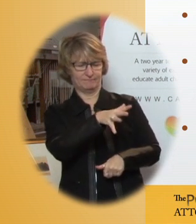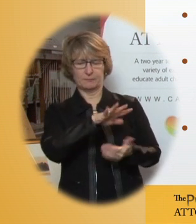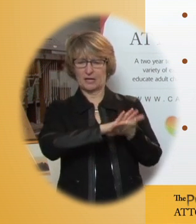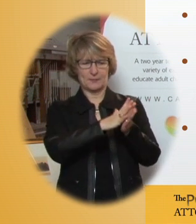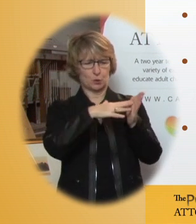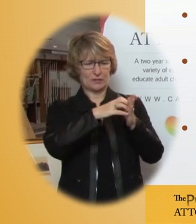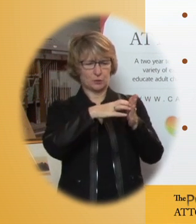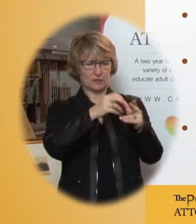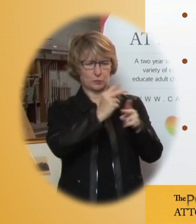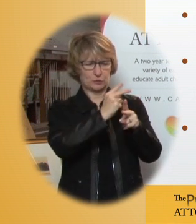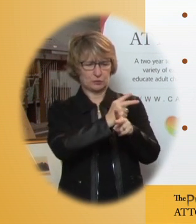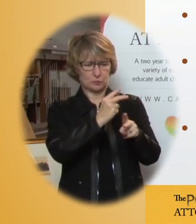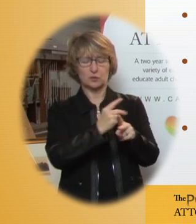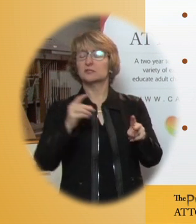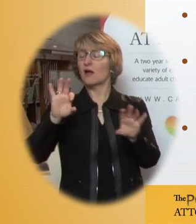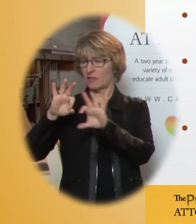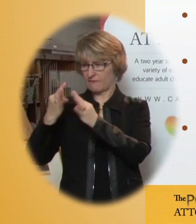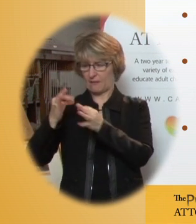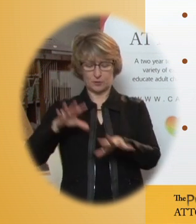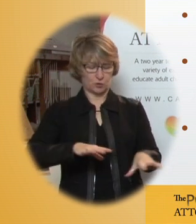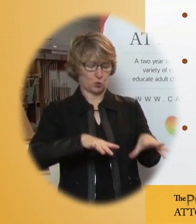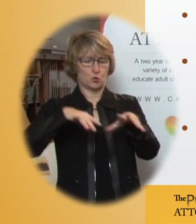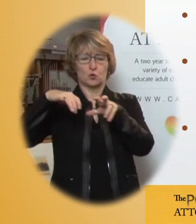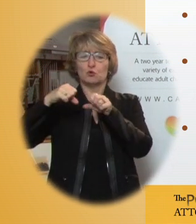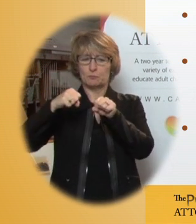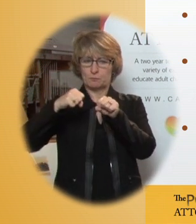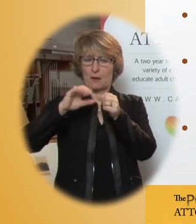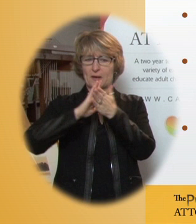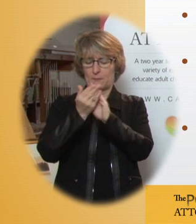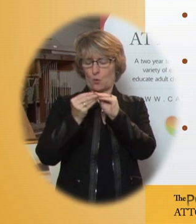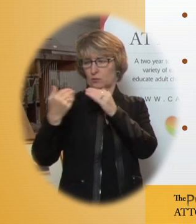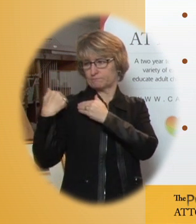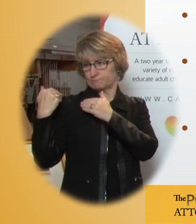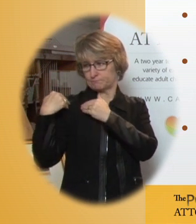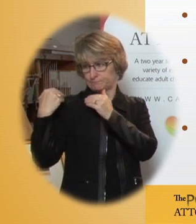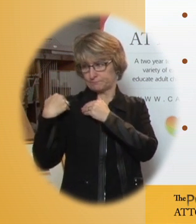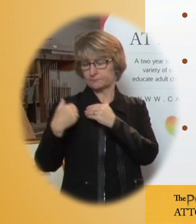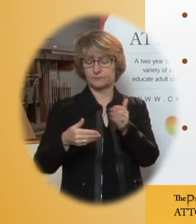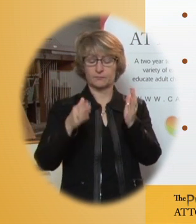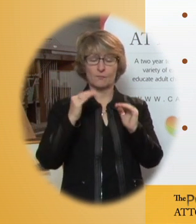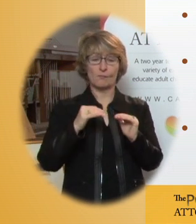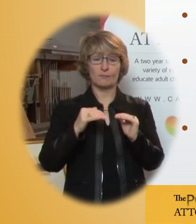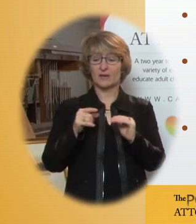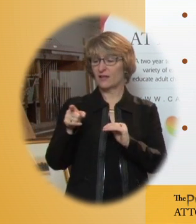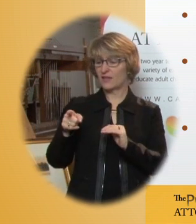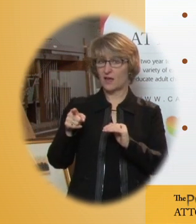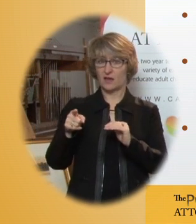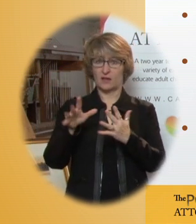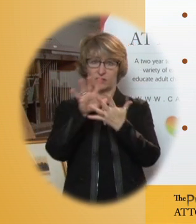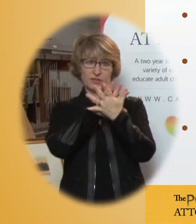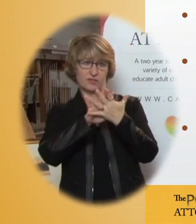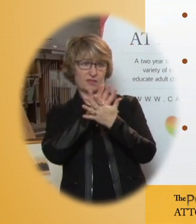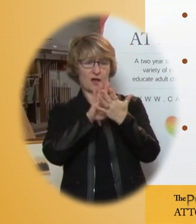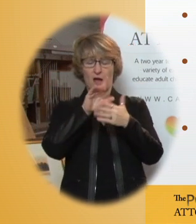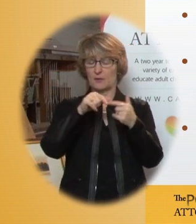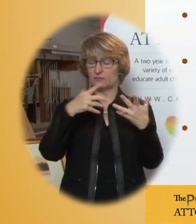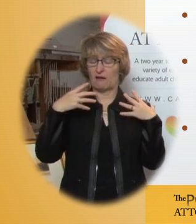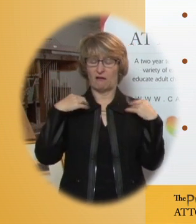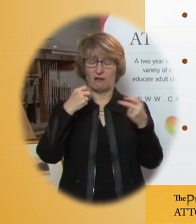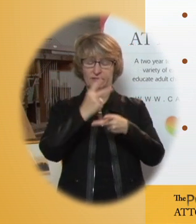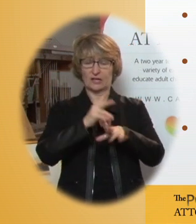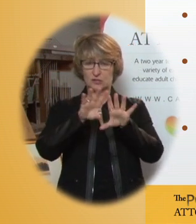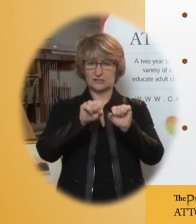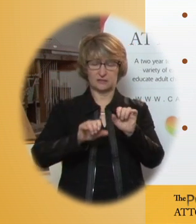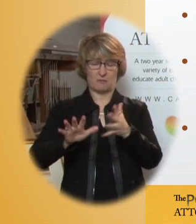they were able to take over and do that. There was a need to help to navigate the healthcare system on behalf of the